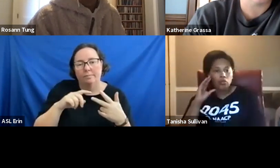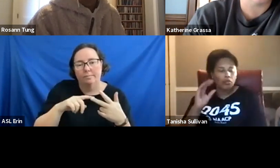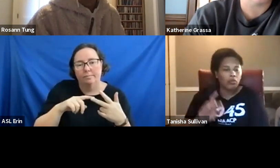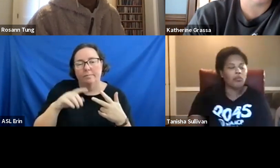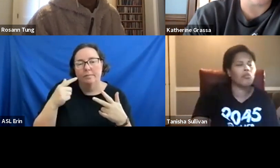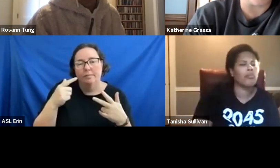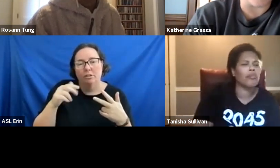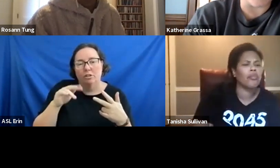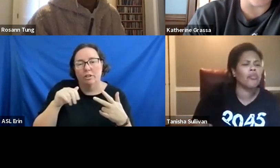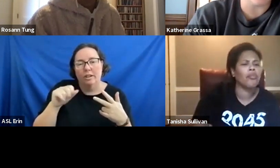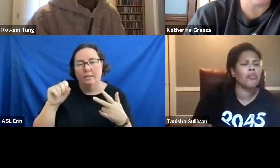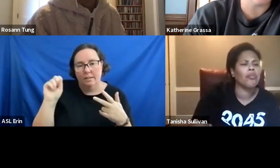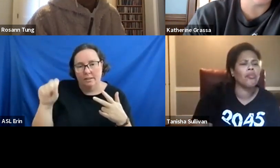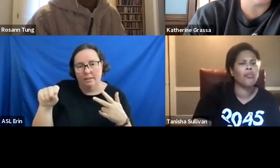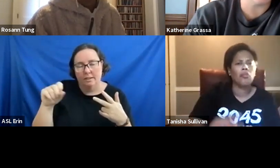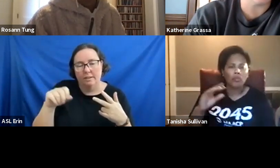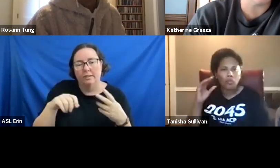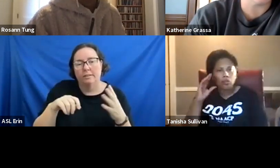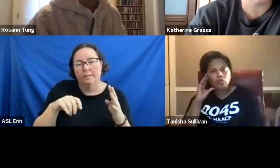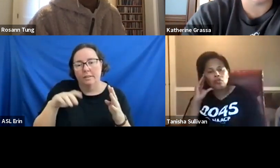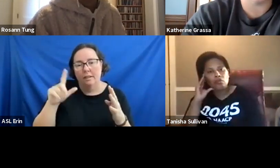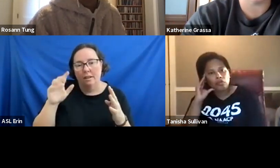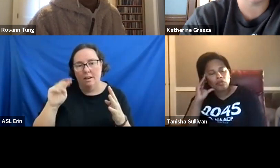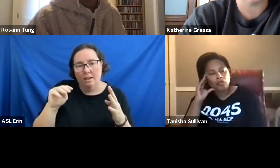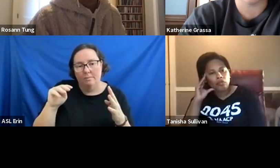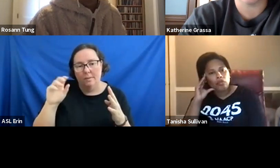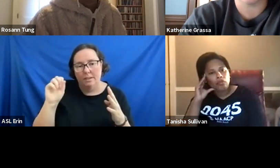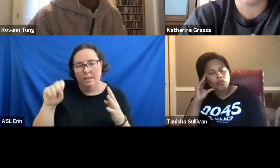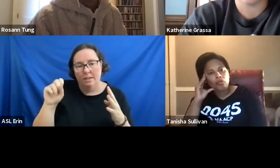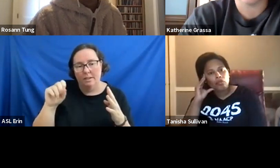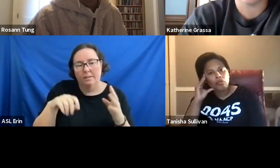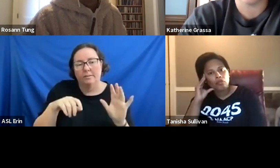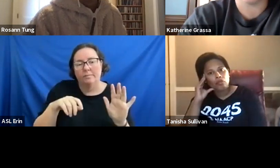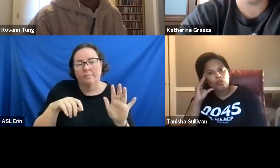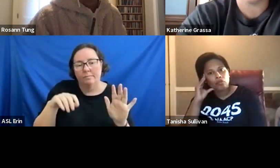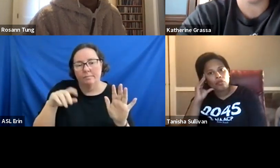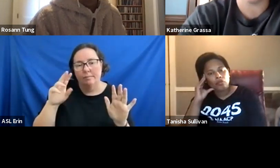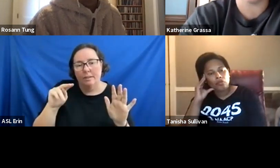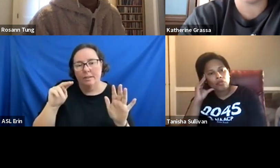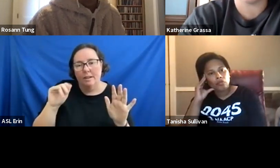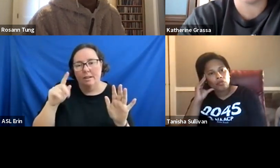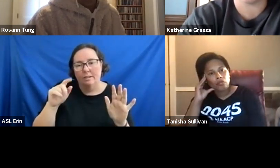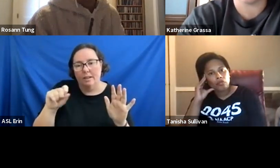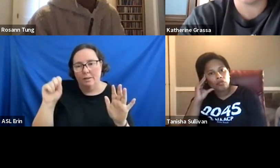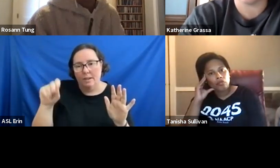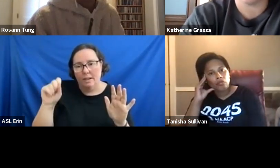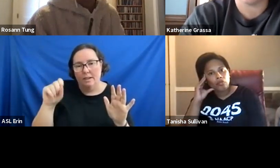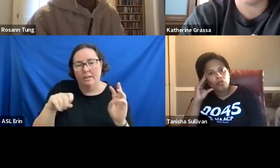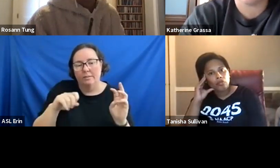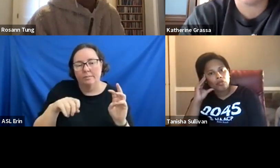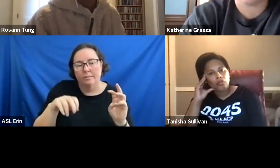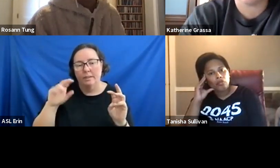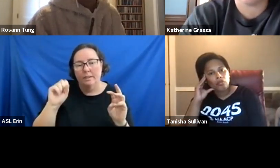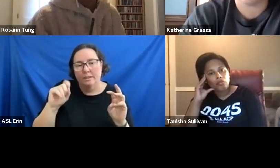Ms. Grassa, Aye. Ms. Lam, Aye. Ms. Nagasawa, Aye.